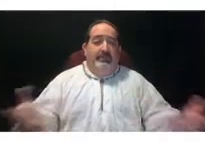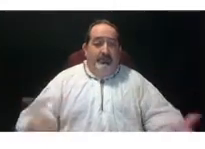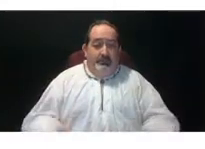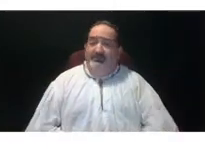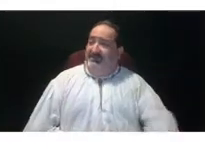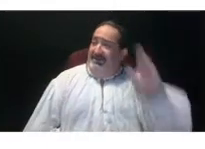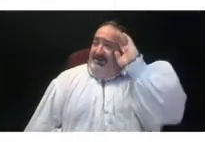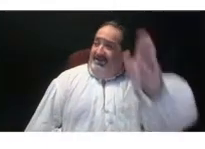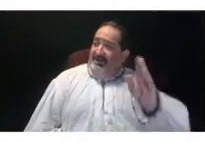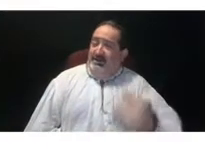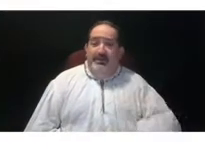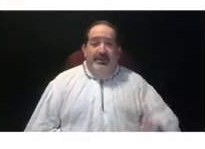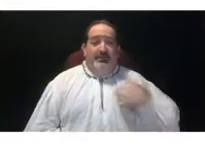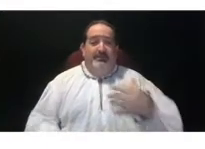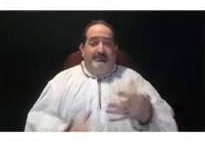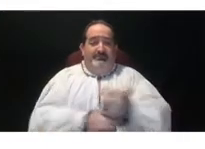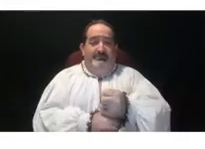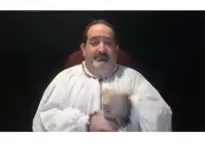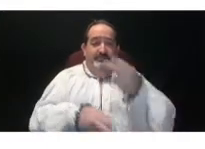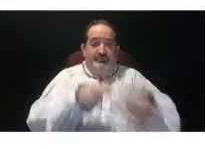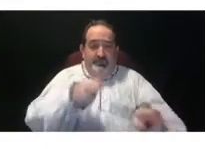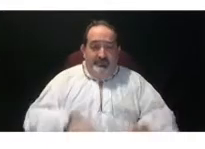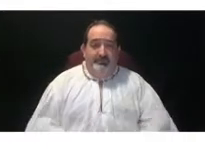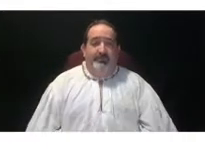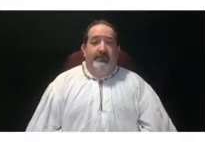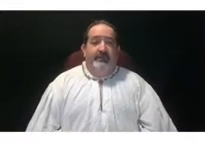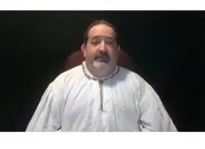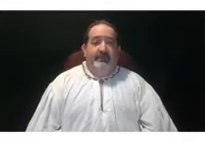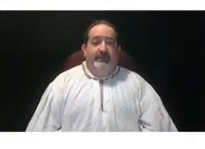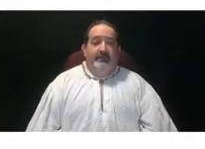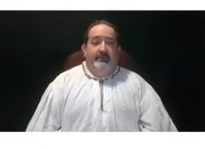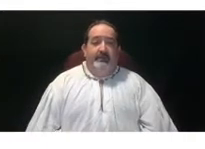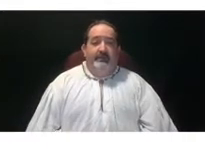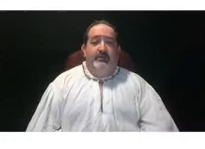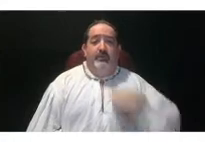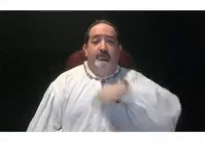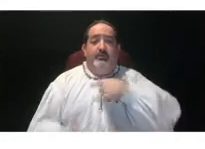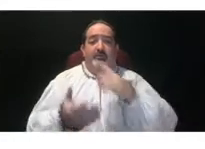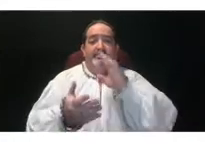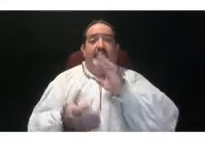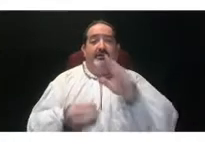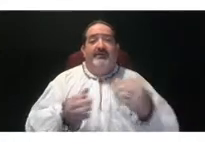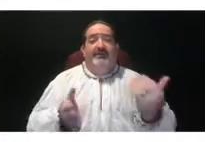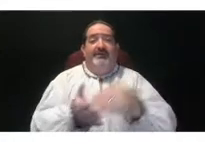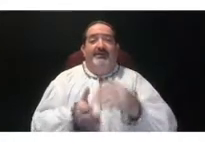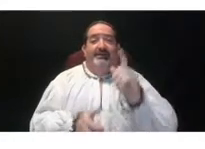Hello, everybody. I'm going to try to keep this brief because we'll get to talk again in a little bit.